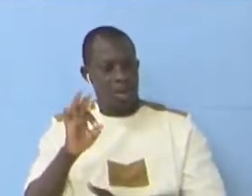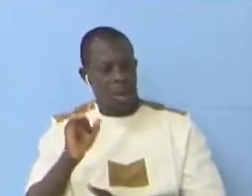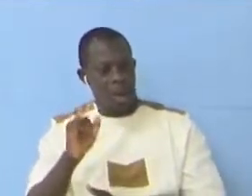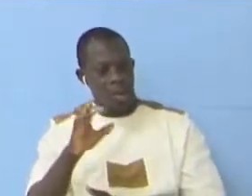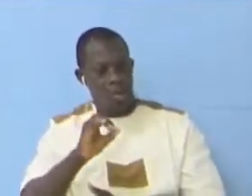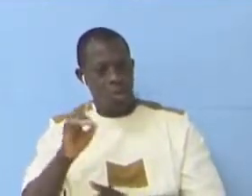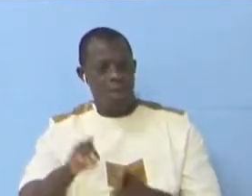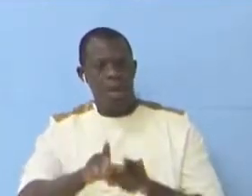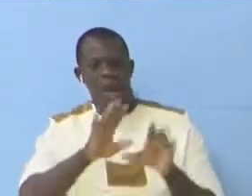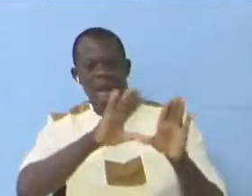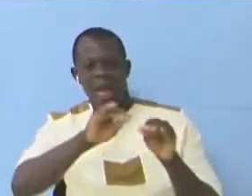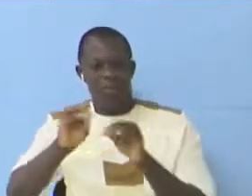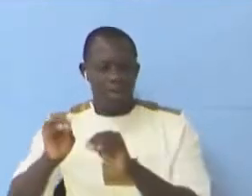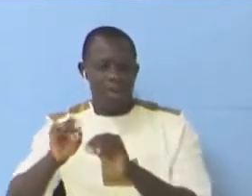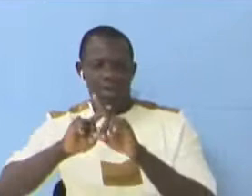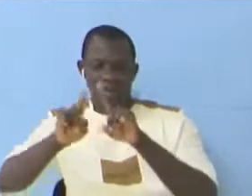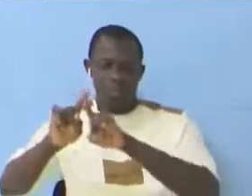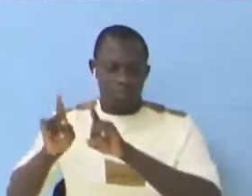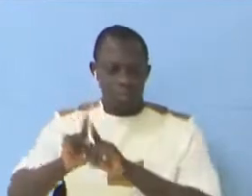ak tëddalini buntu liggéeykaay boobu.